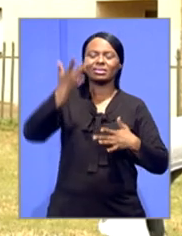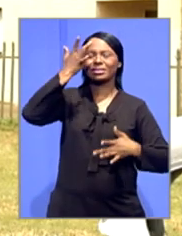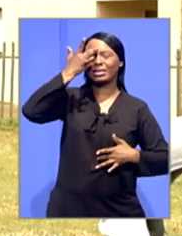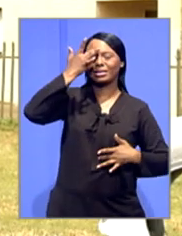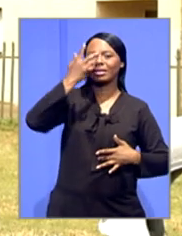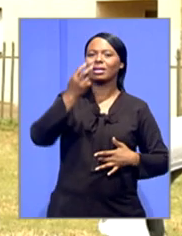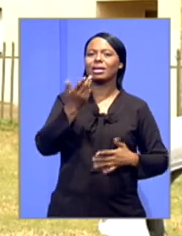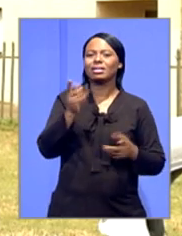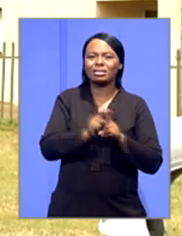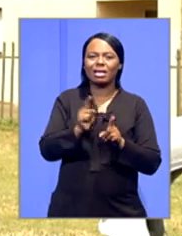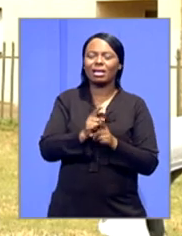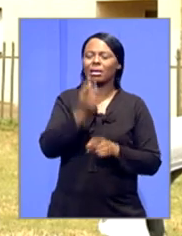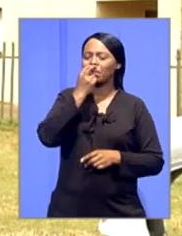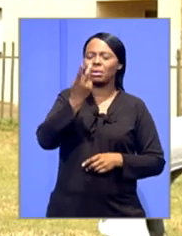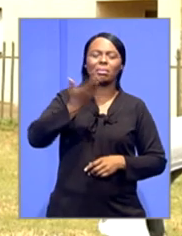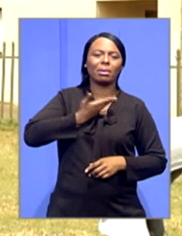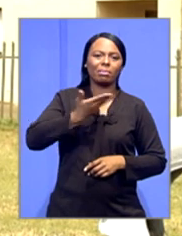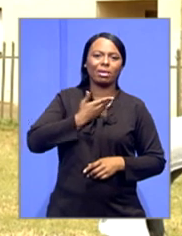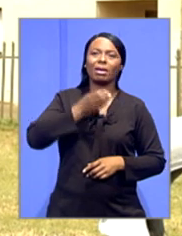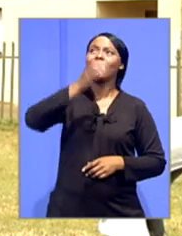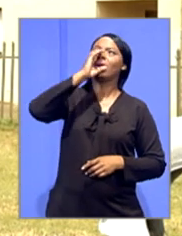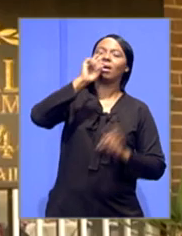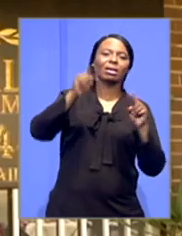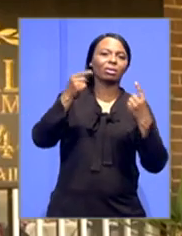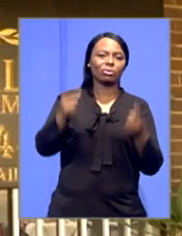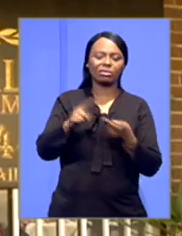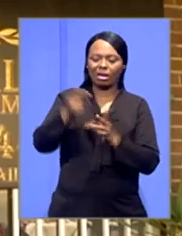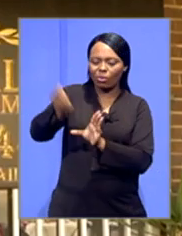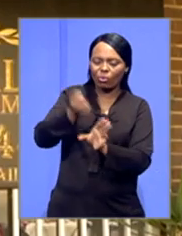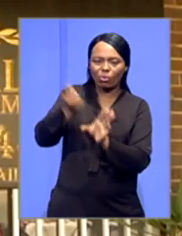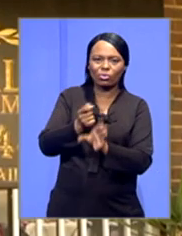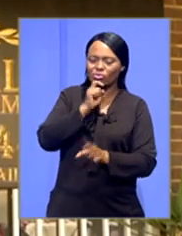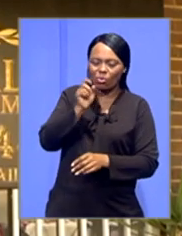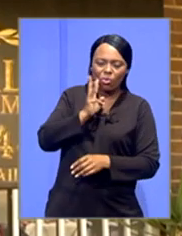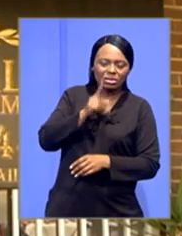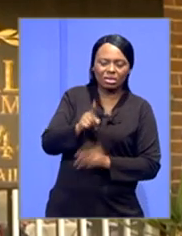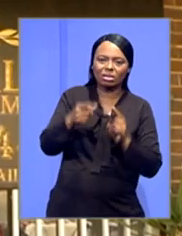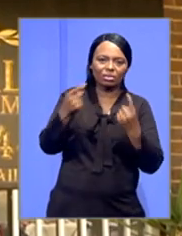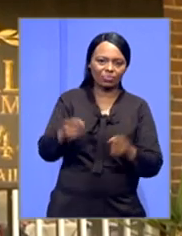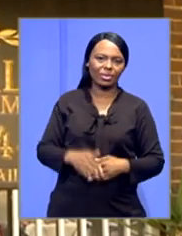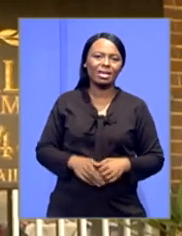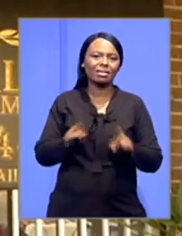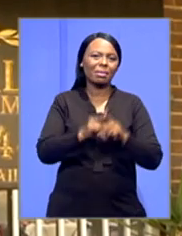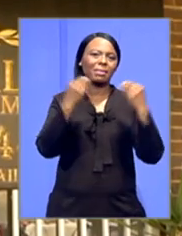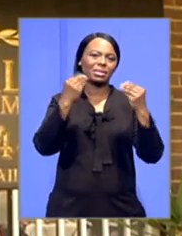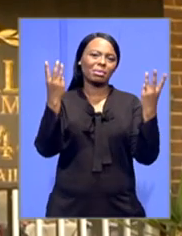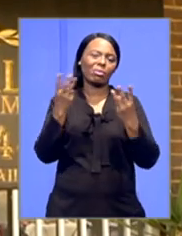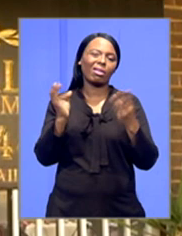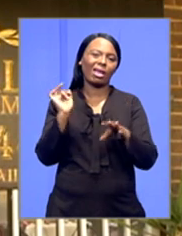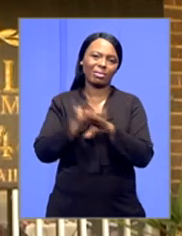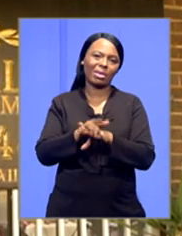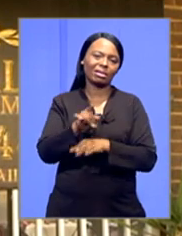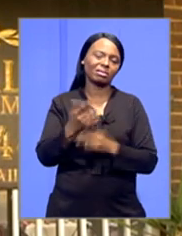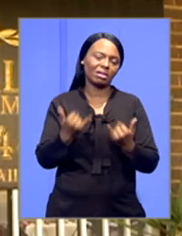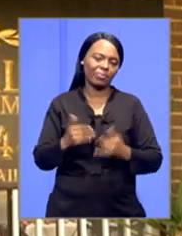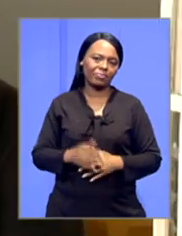nkga hampe a re kgone wana re kgone le go pheya ka ona. Bagwebi mo kgaolong eo le bona ba amegile. You find